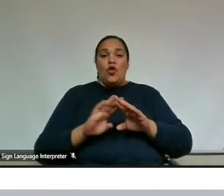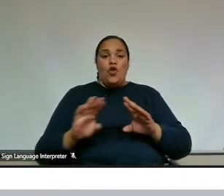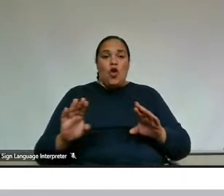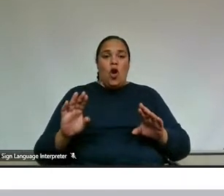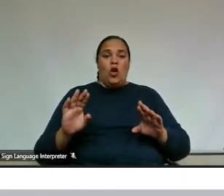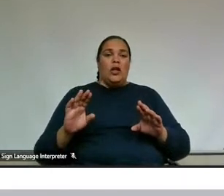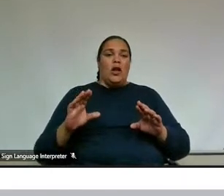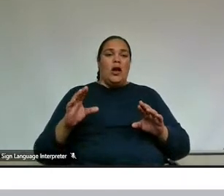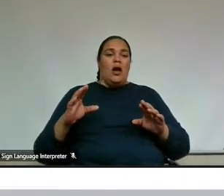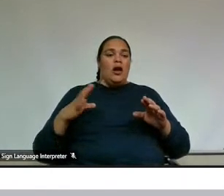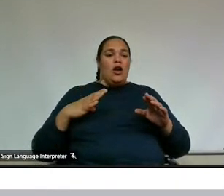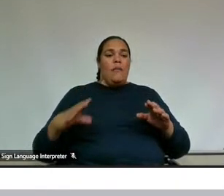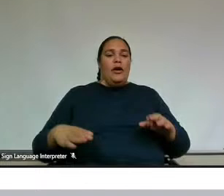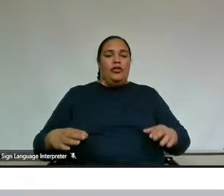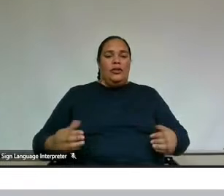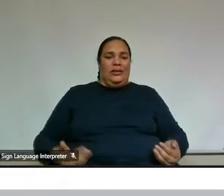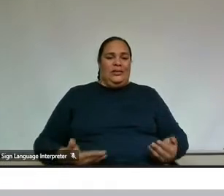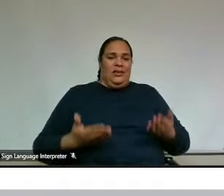non-commercial service